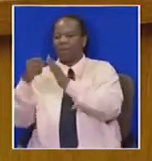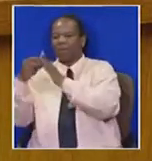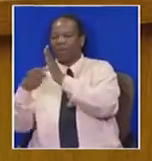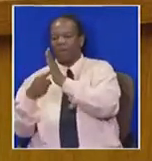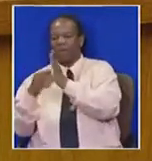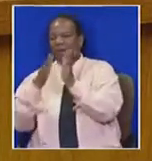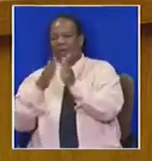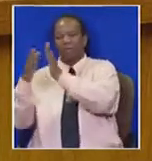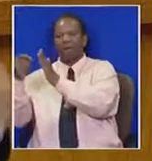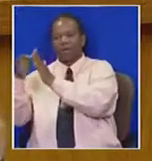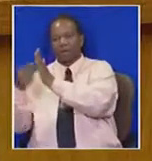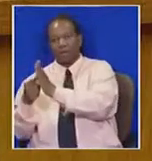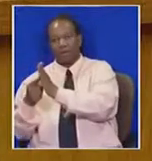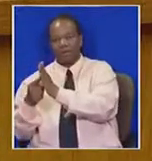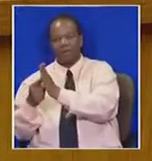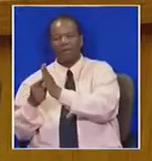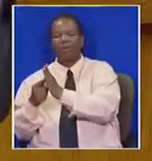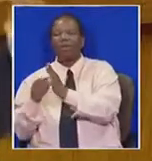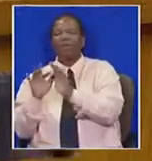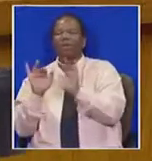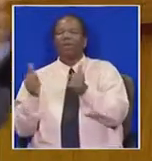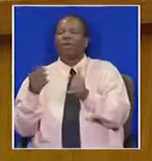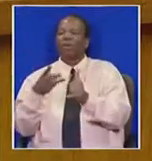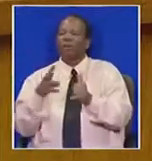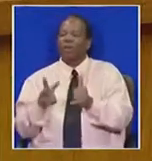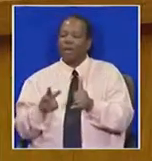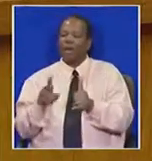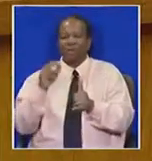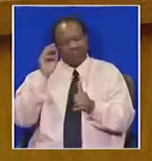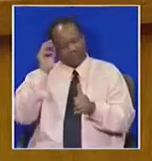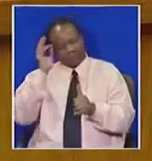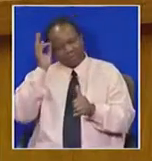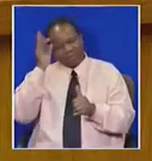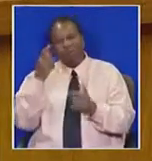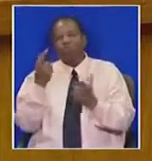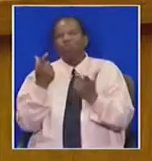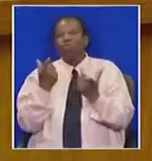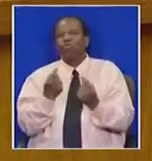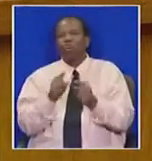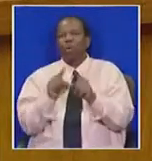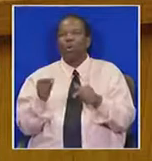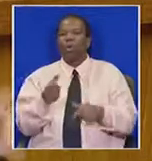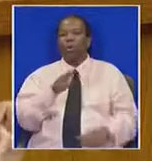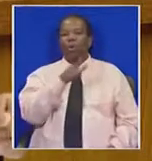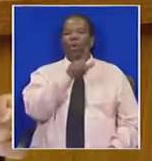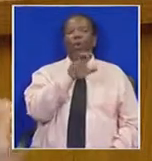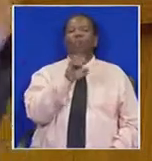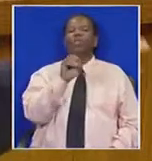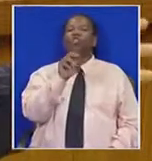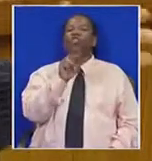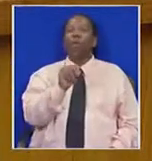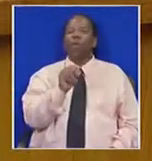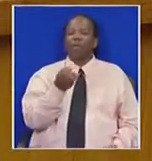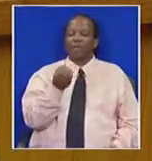And what they are also doing is to continue to pay their pals, Tony Leon, tender money